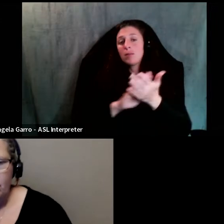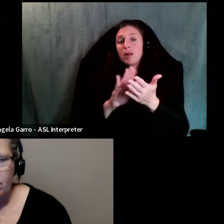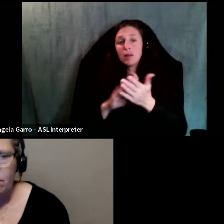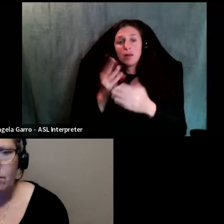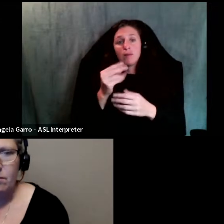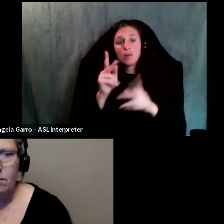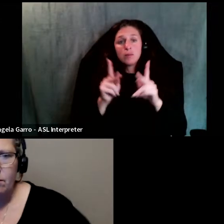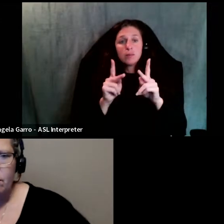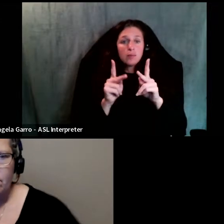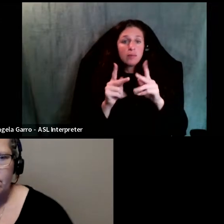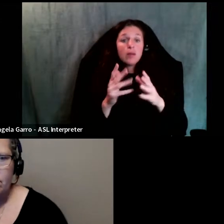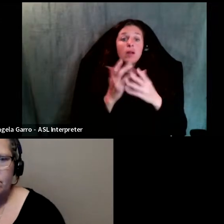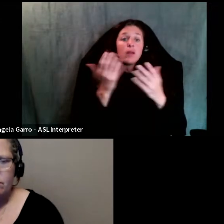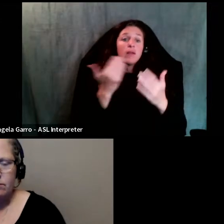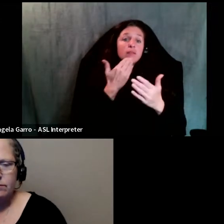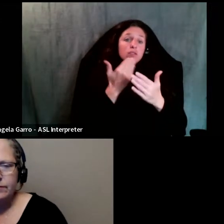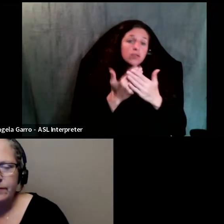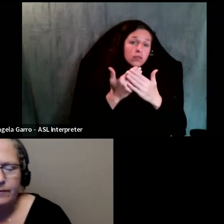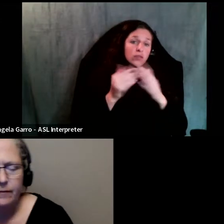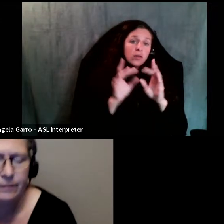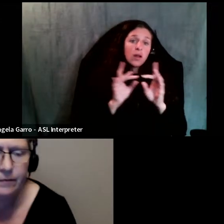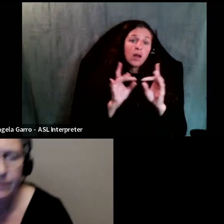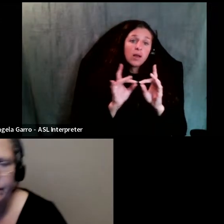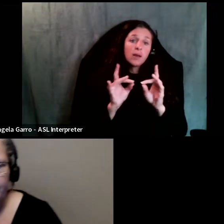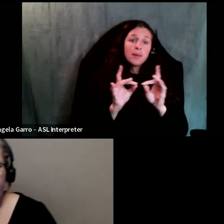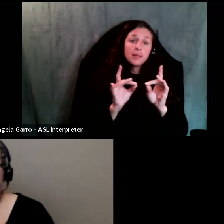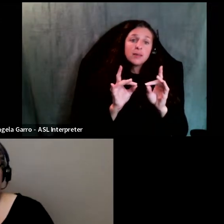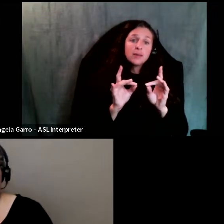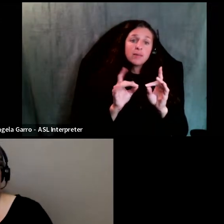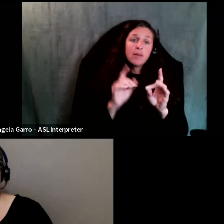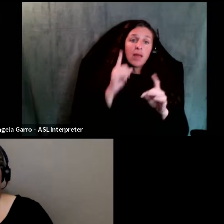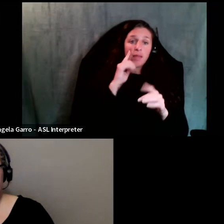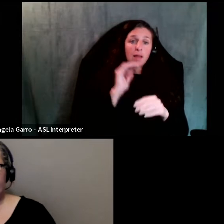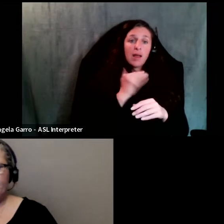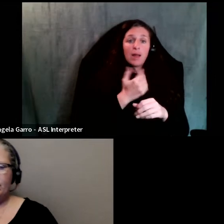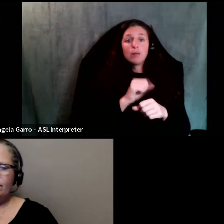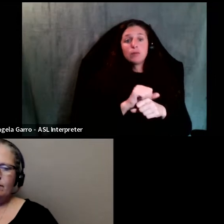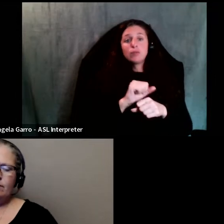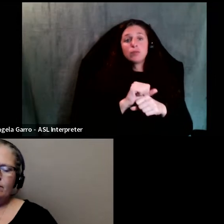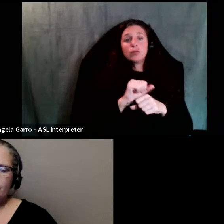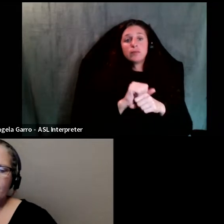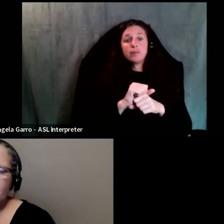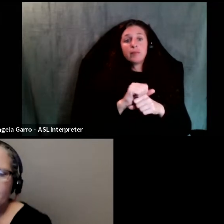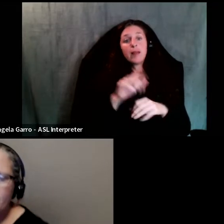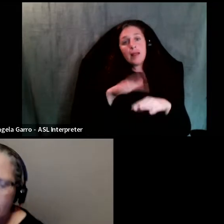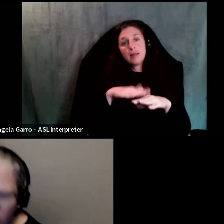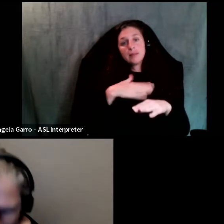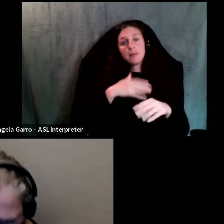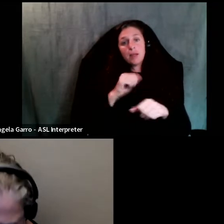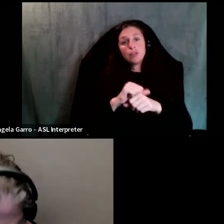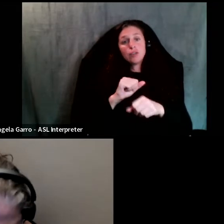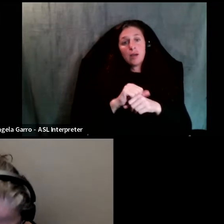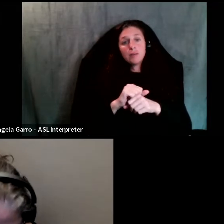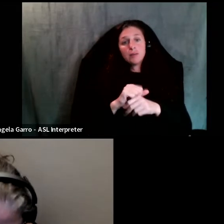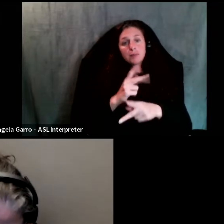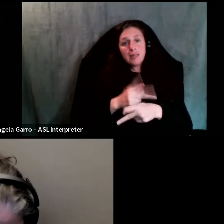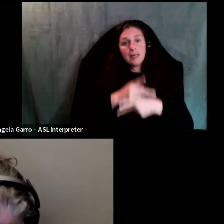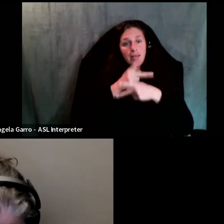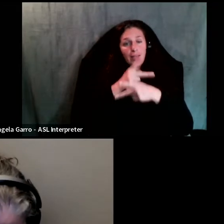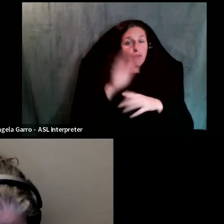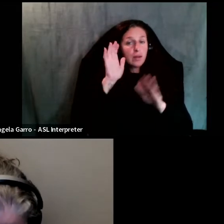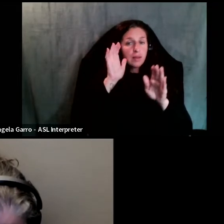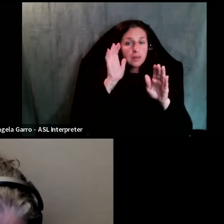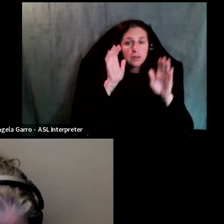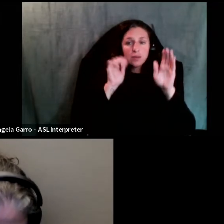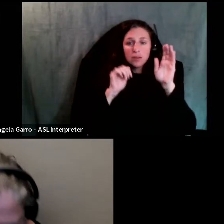a lot of good comments. And I think our jobs, or at least my job, is to be a careful listener and